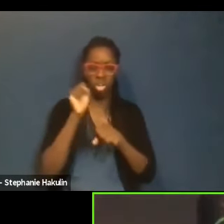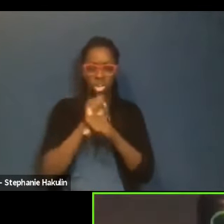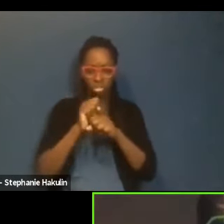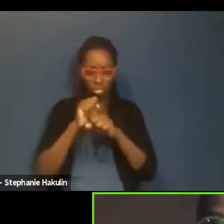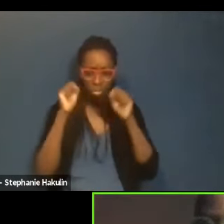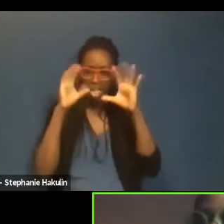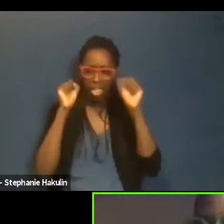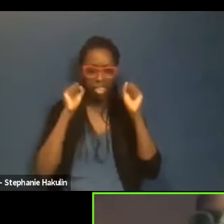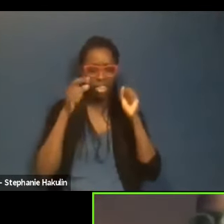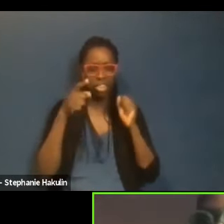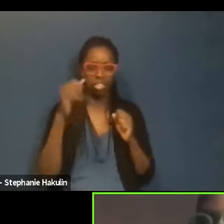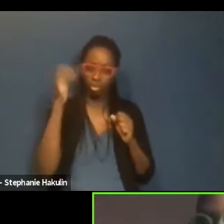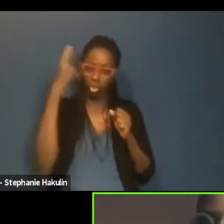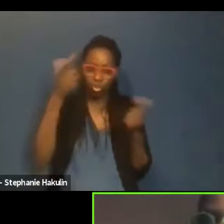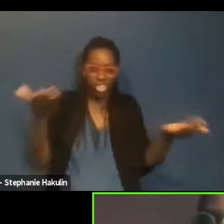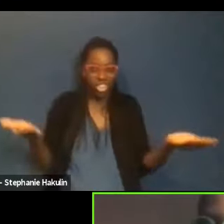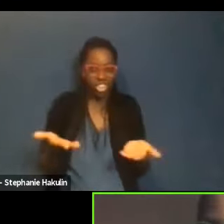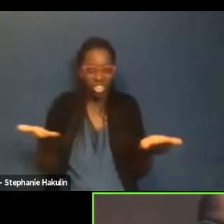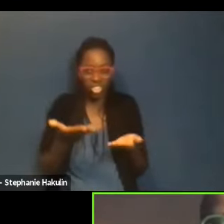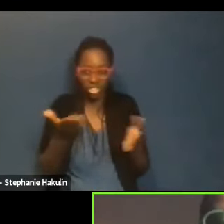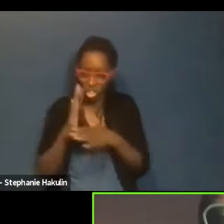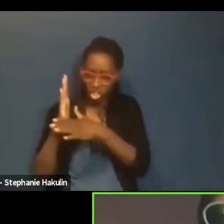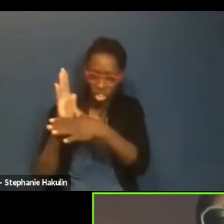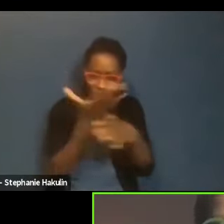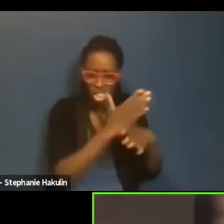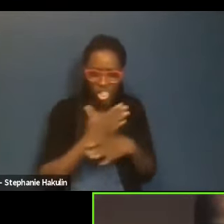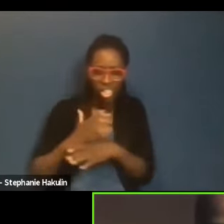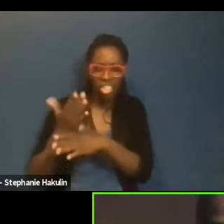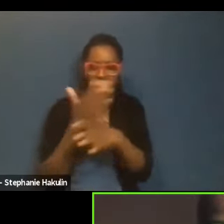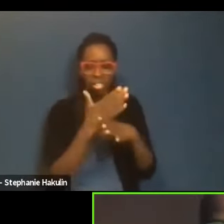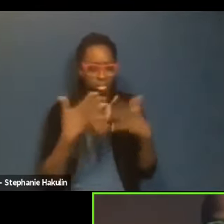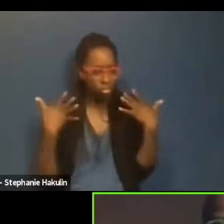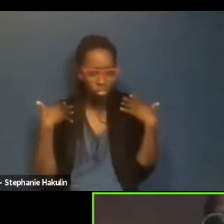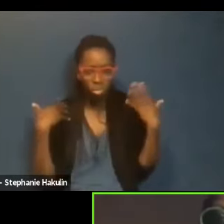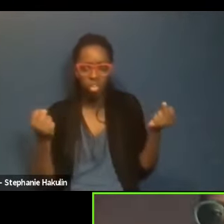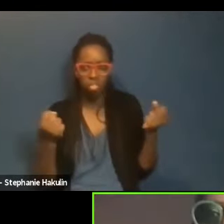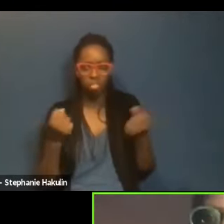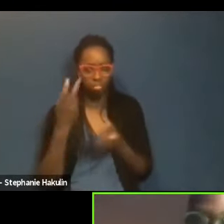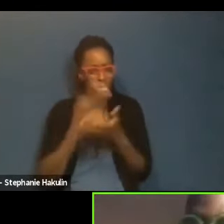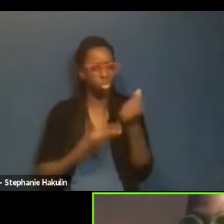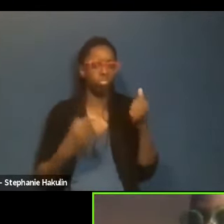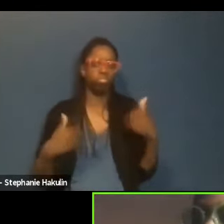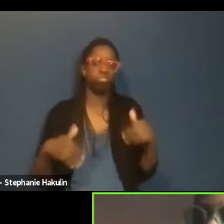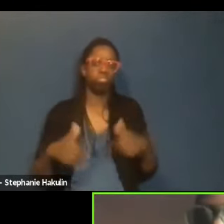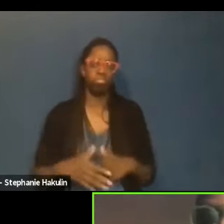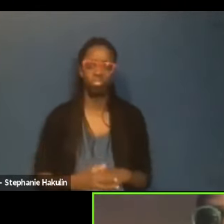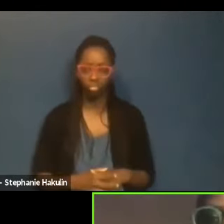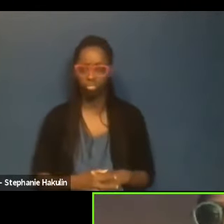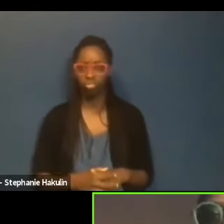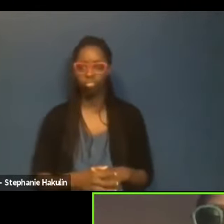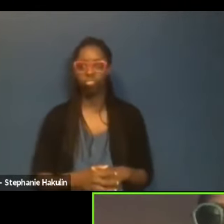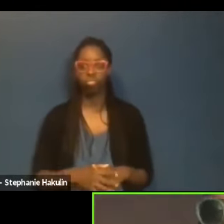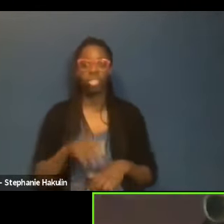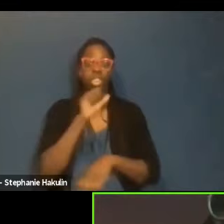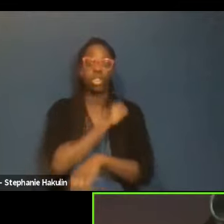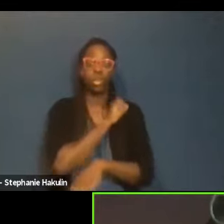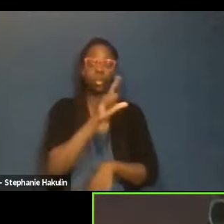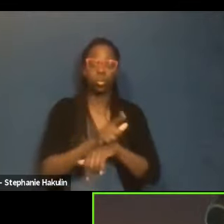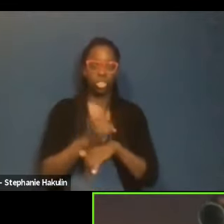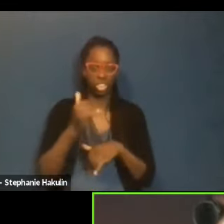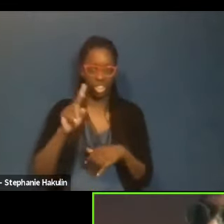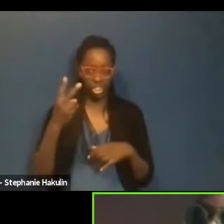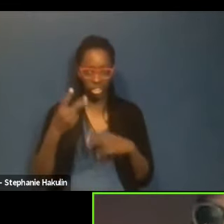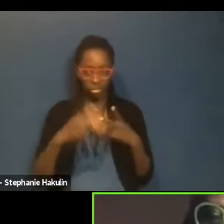to be brave. All right. So, St. Louis, you are on deck. We are going to slide to